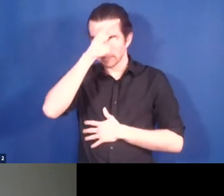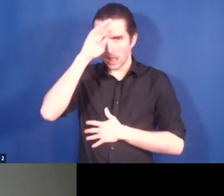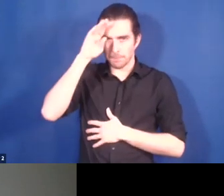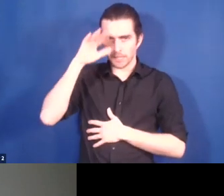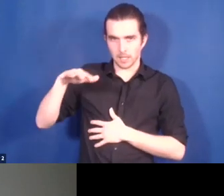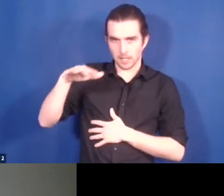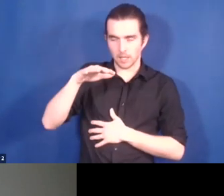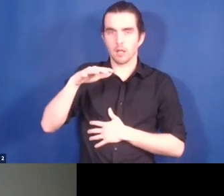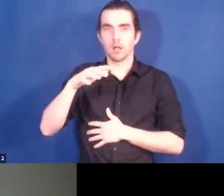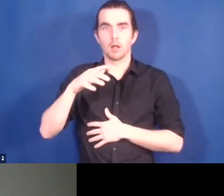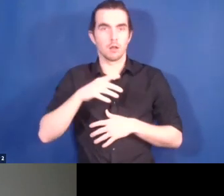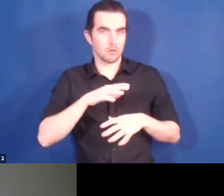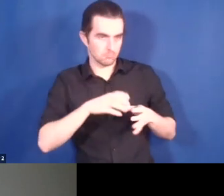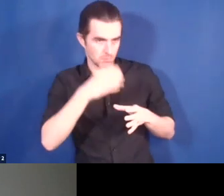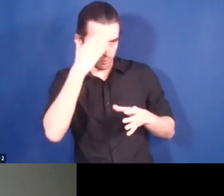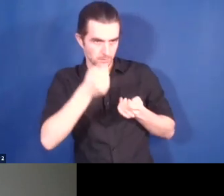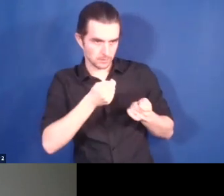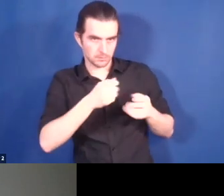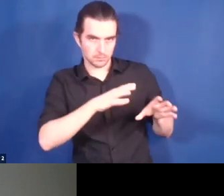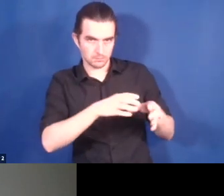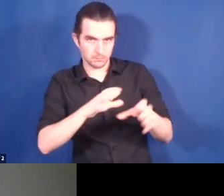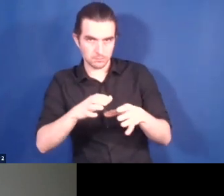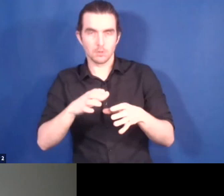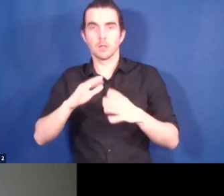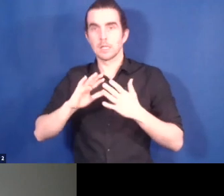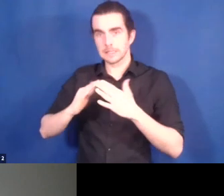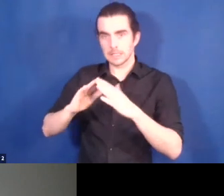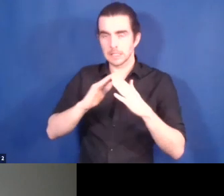already. I think one of the things that COVID